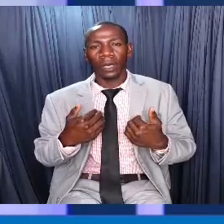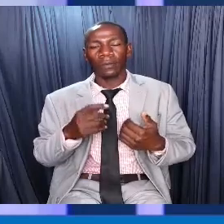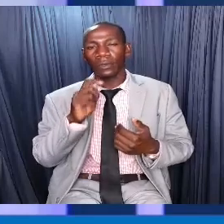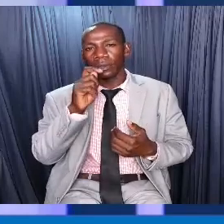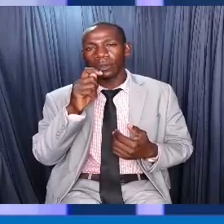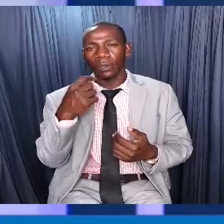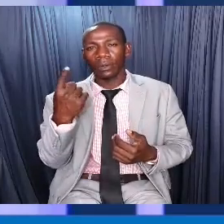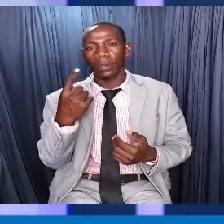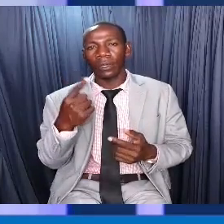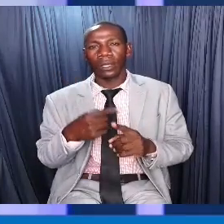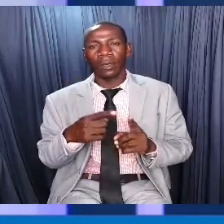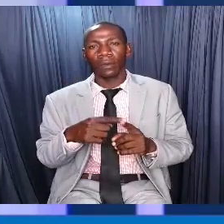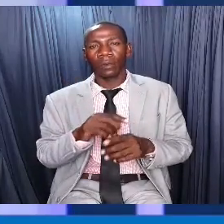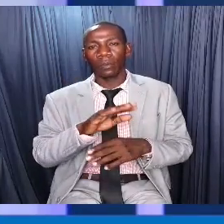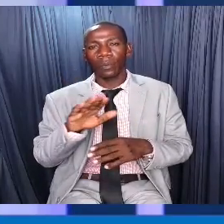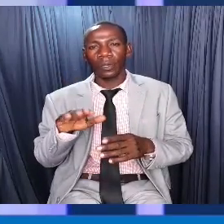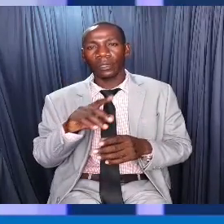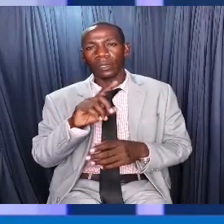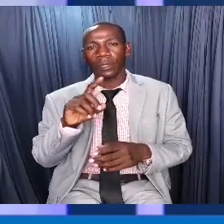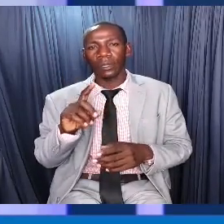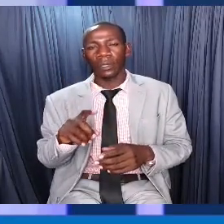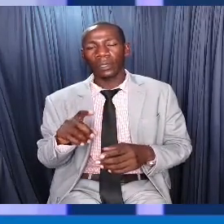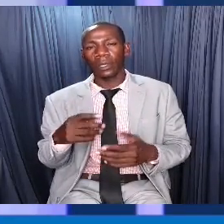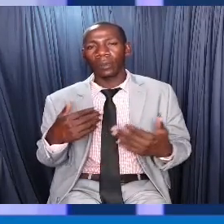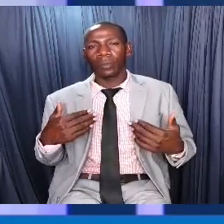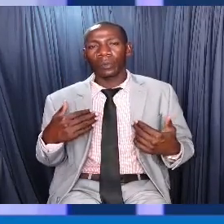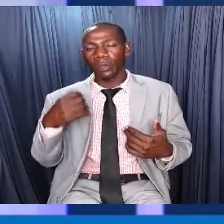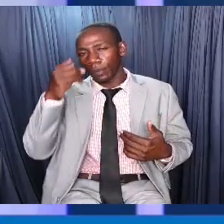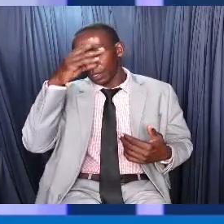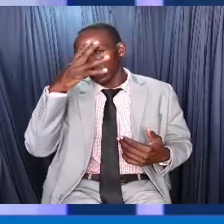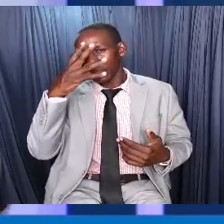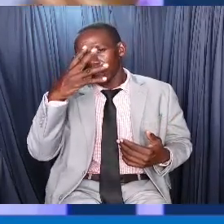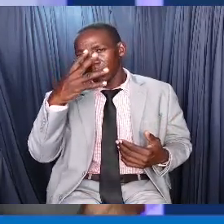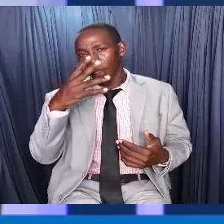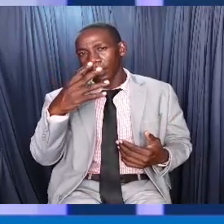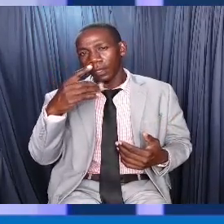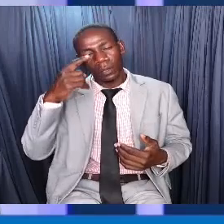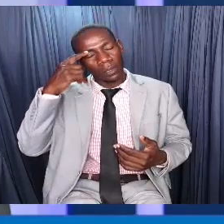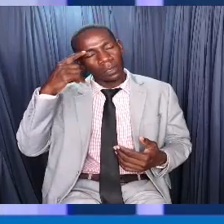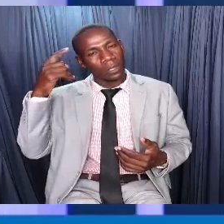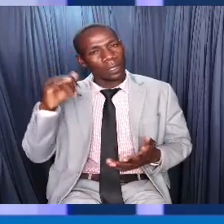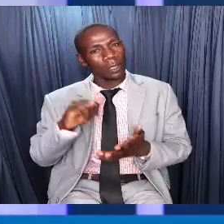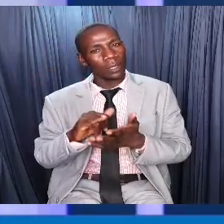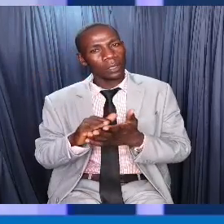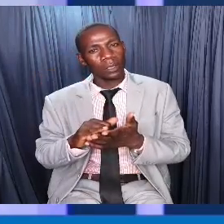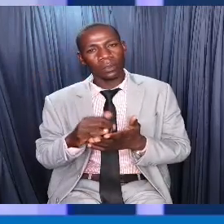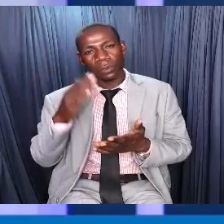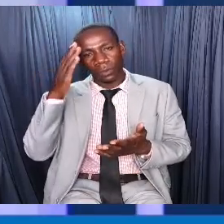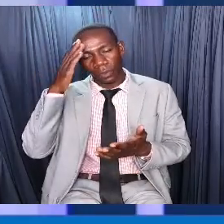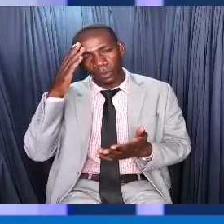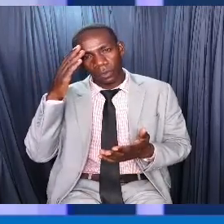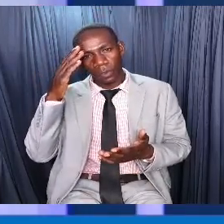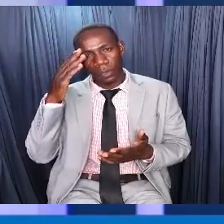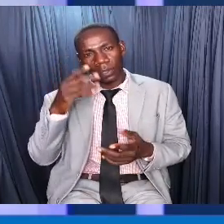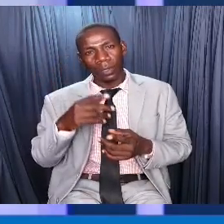He had a testimony with him. Ila mahali atakapoulizwa. Wherever he used to go. Sasa watu wanashangaa. So people are surprised again. Sasa tunafikiri alipiga mtu. We think maybe he knocked somebody.